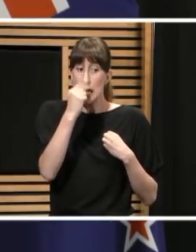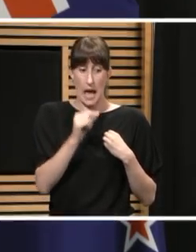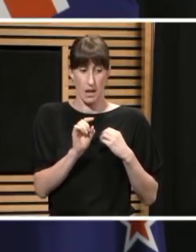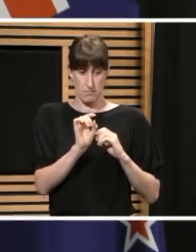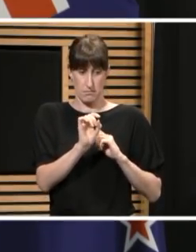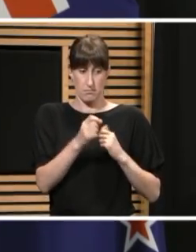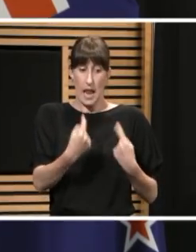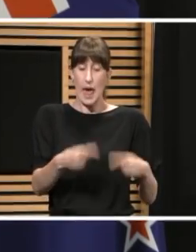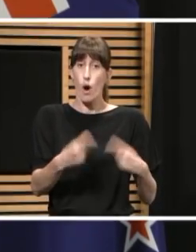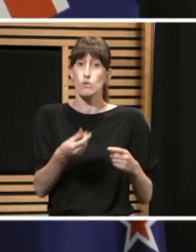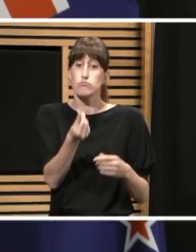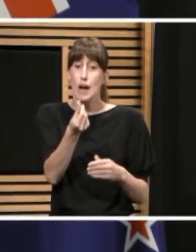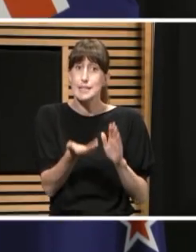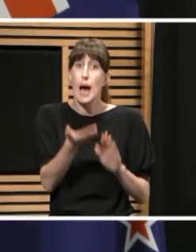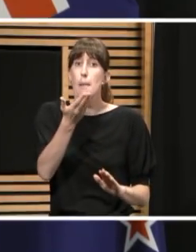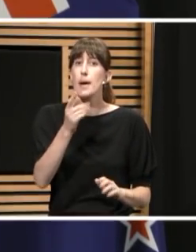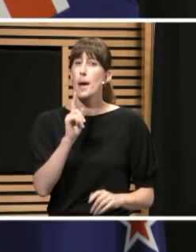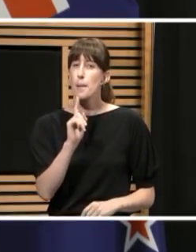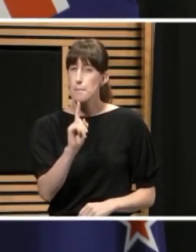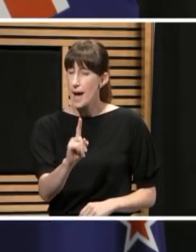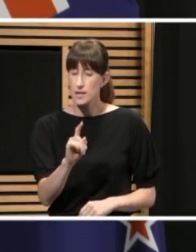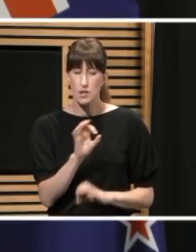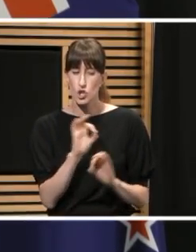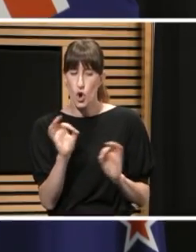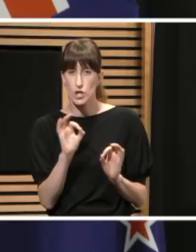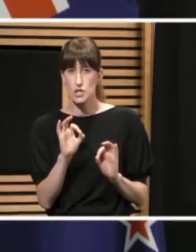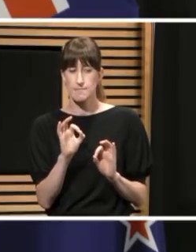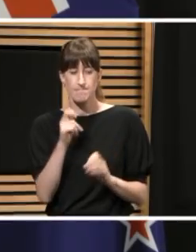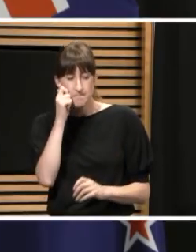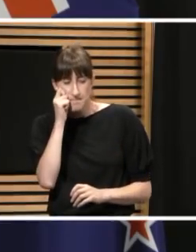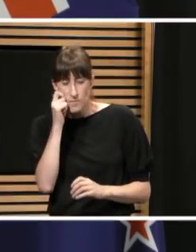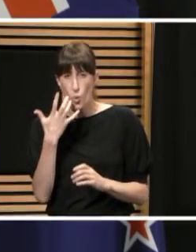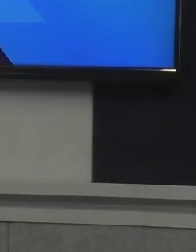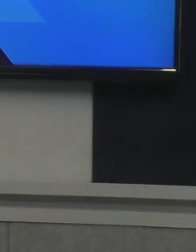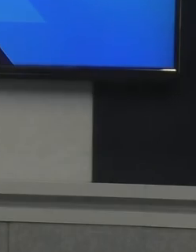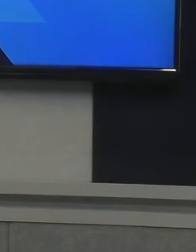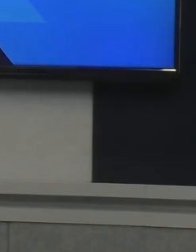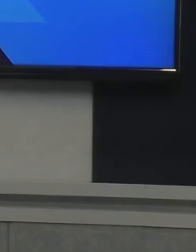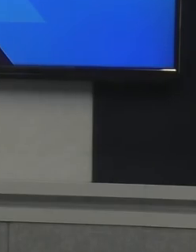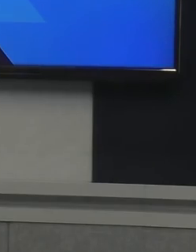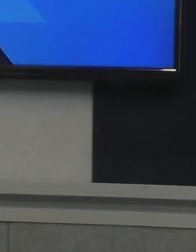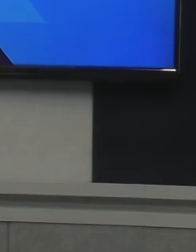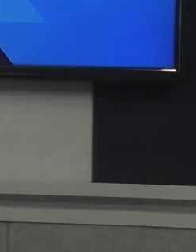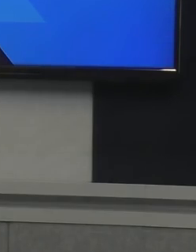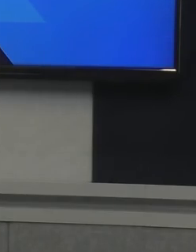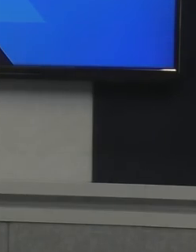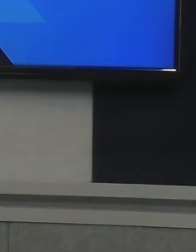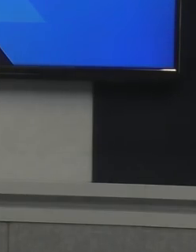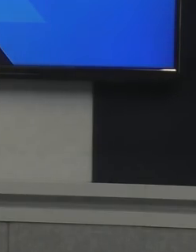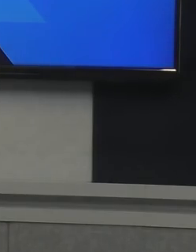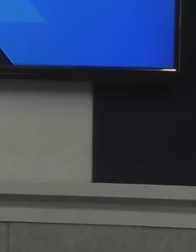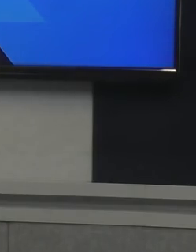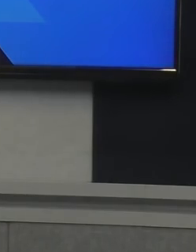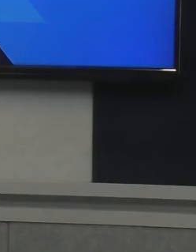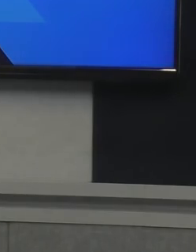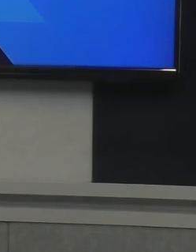Trading Act prohibits misleading and deceptive conduct and false representations. The Prime Minister says any